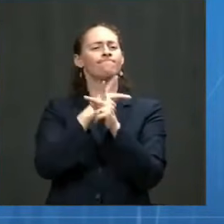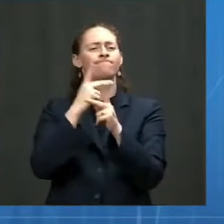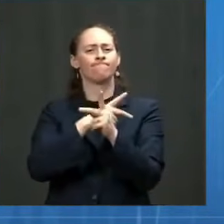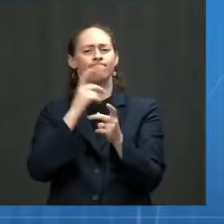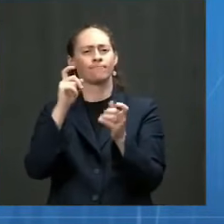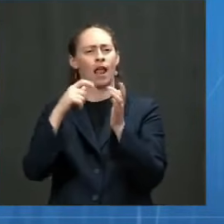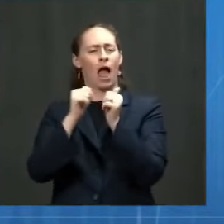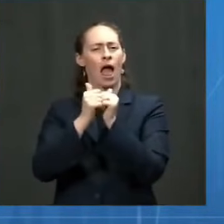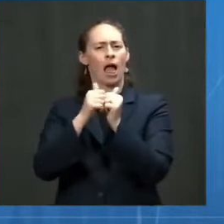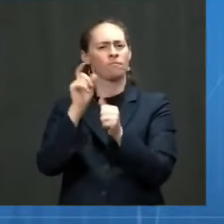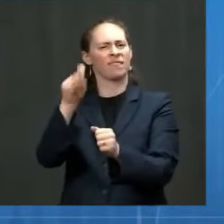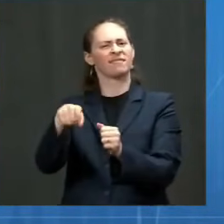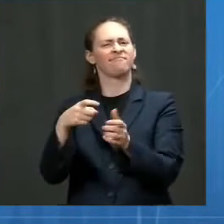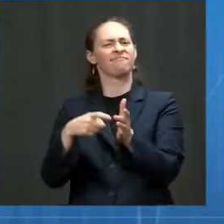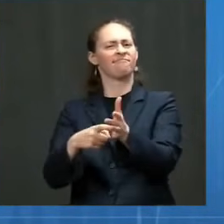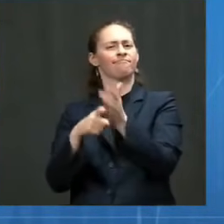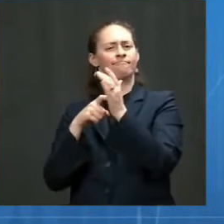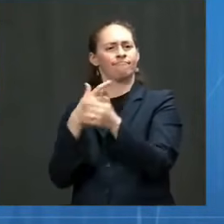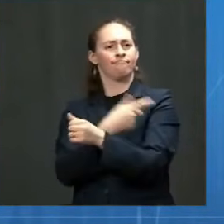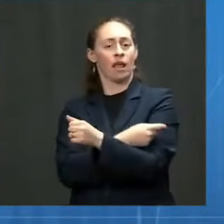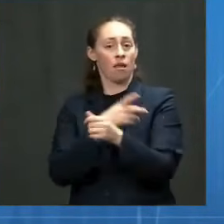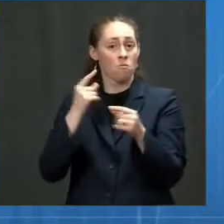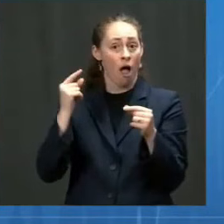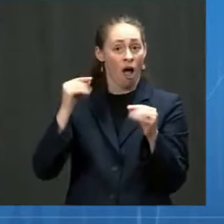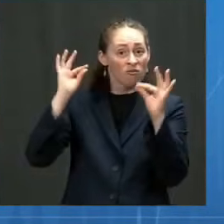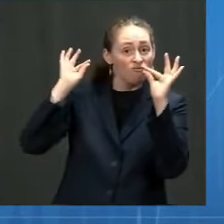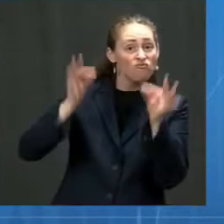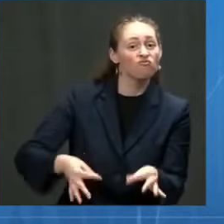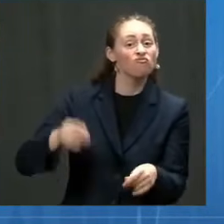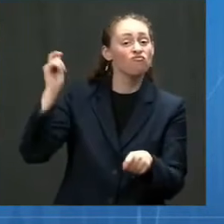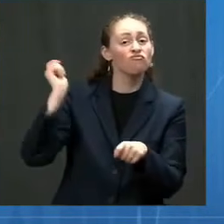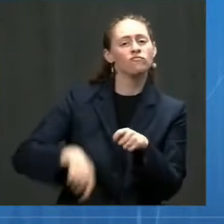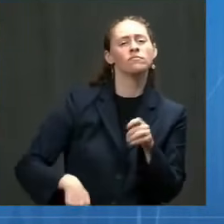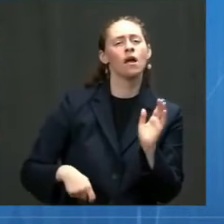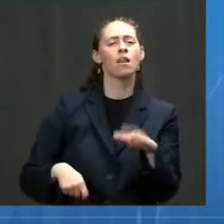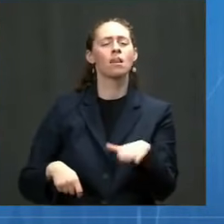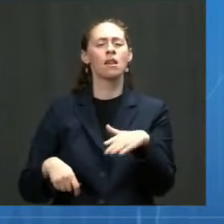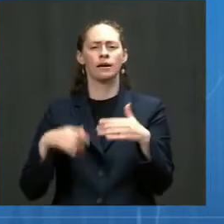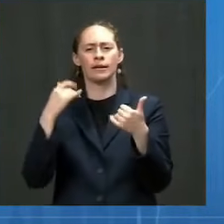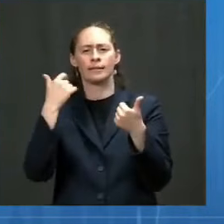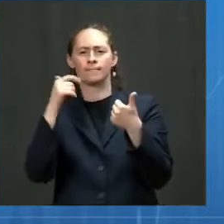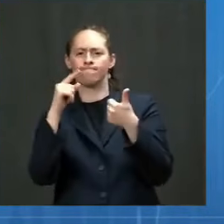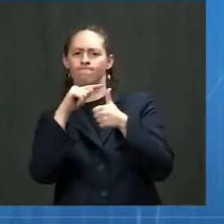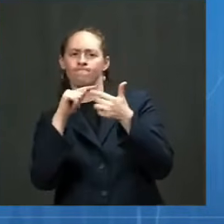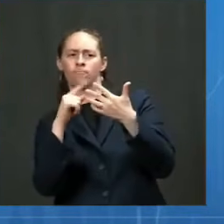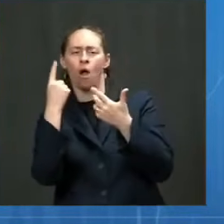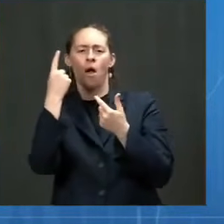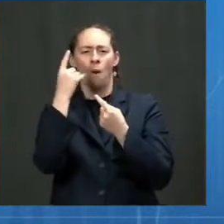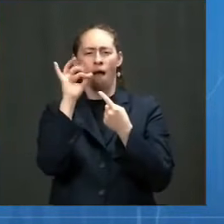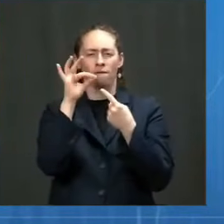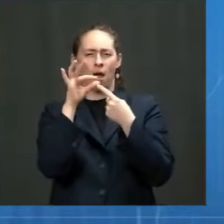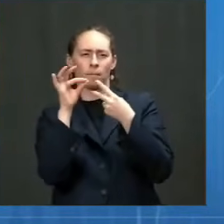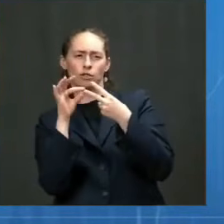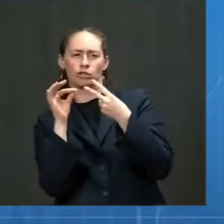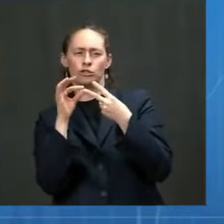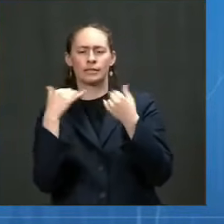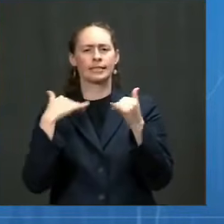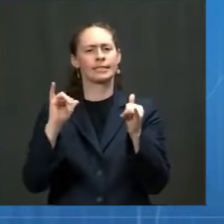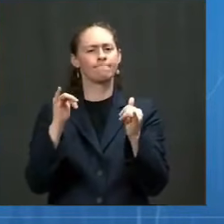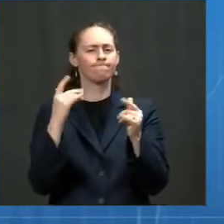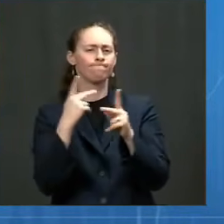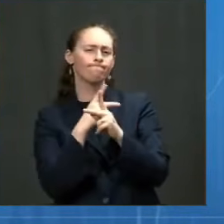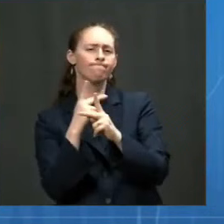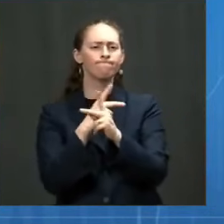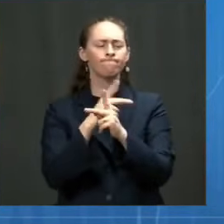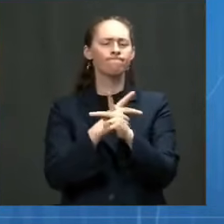requirement, but that's not a decision at this point. That's one of the paths that's being looked at and considered. But